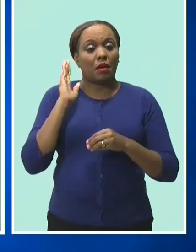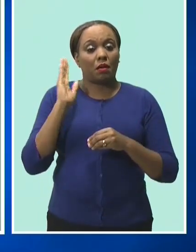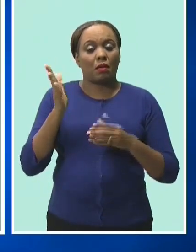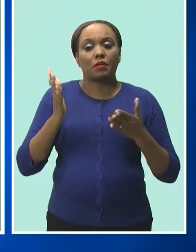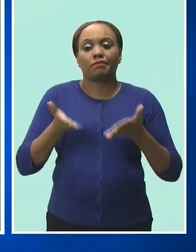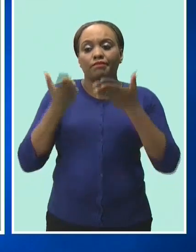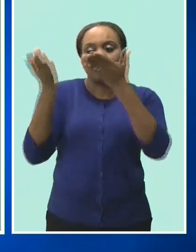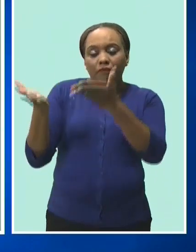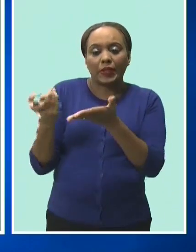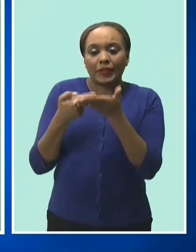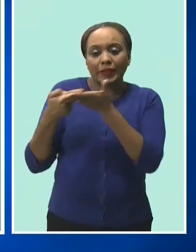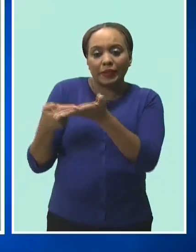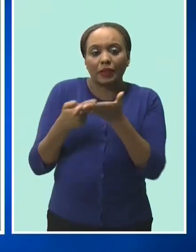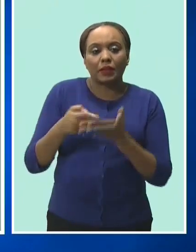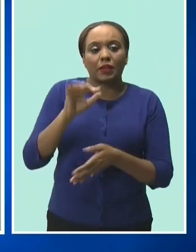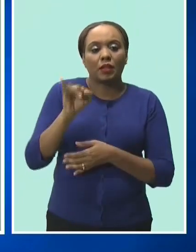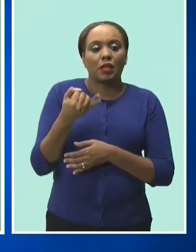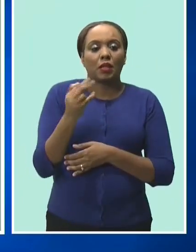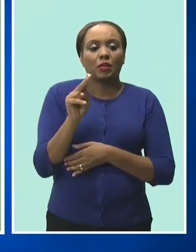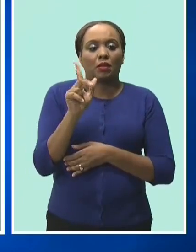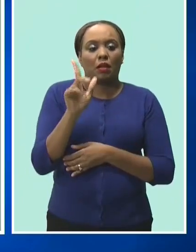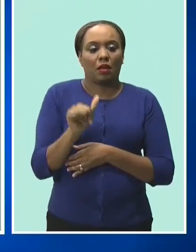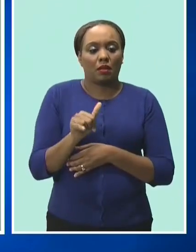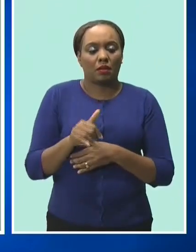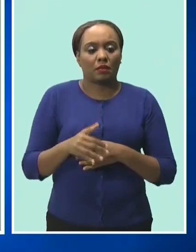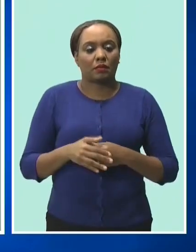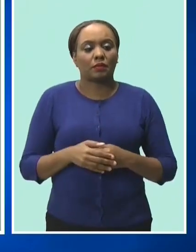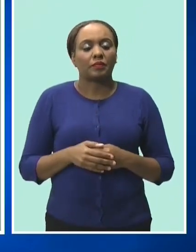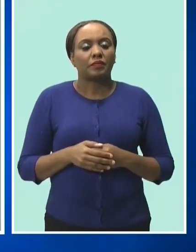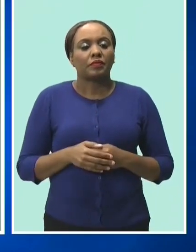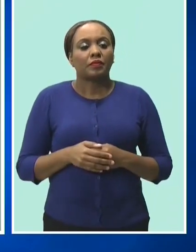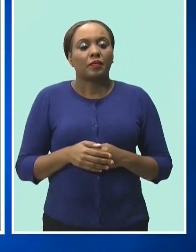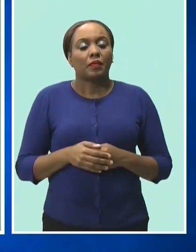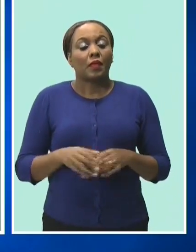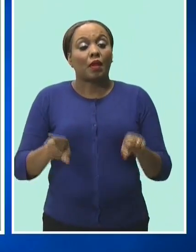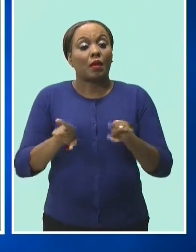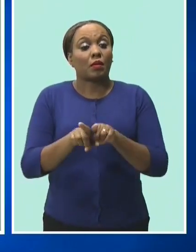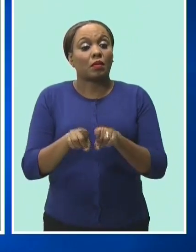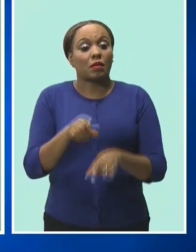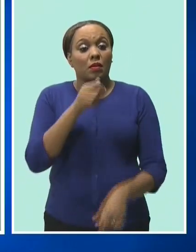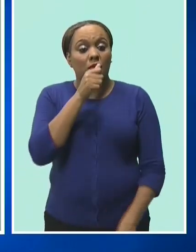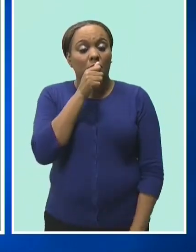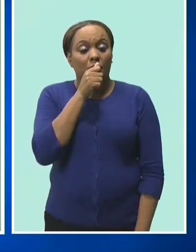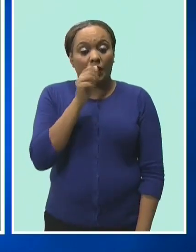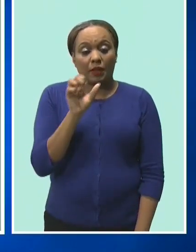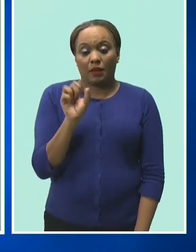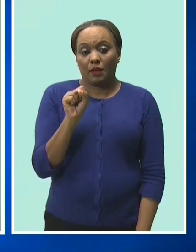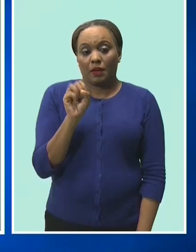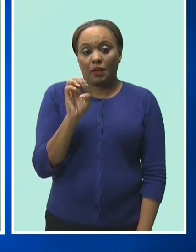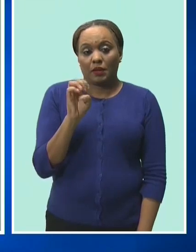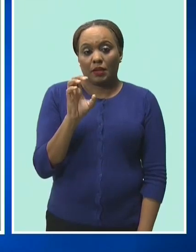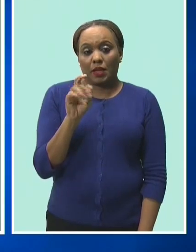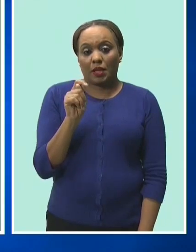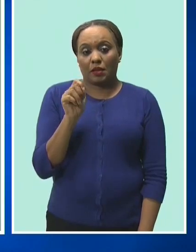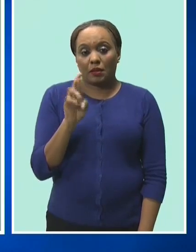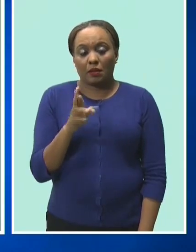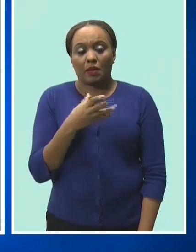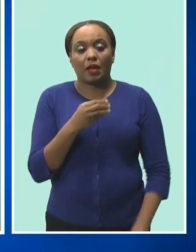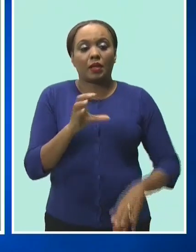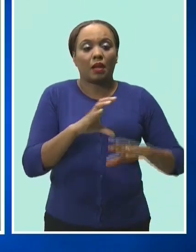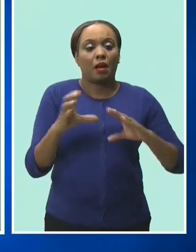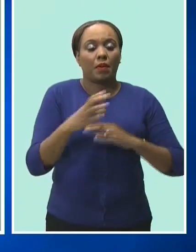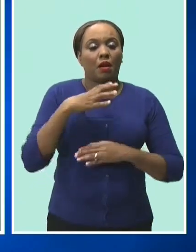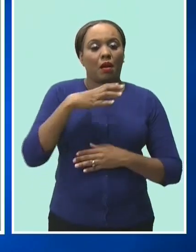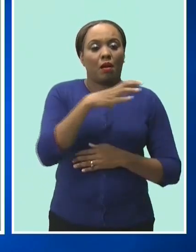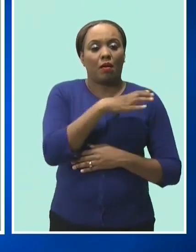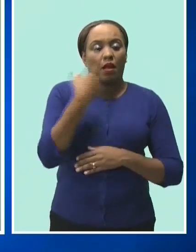in July. Now, we've also been told that the private sector and the Caribbean Congress of Labour made pivotal interventions at